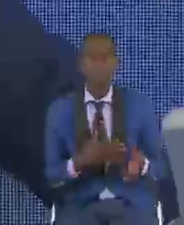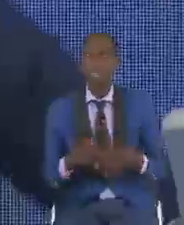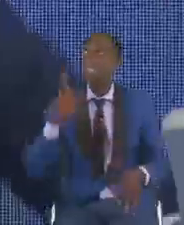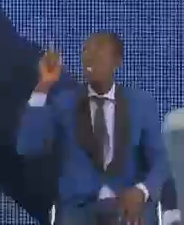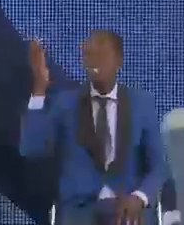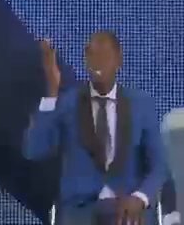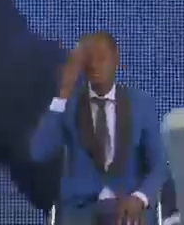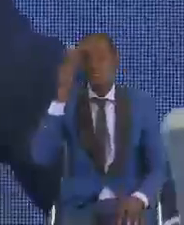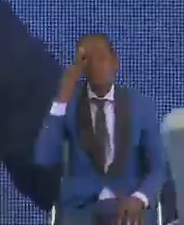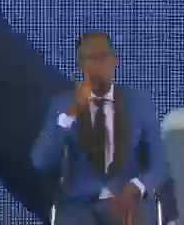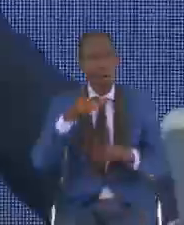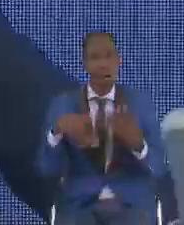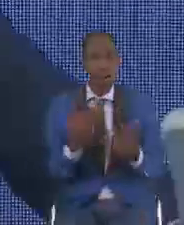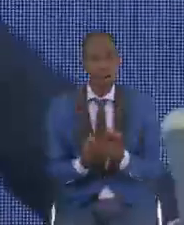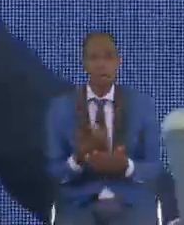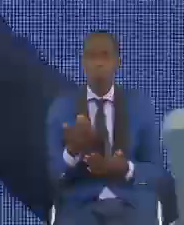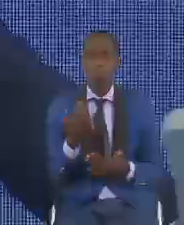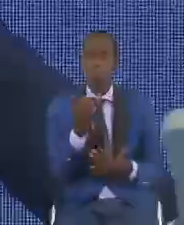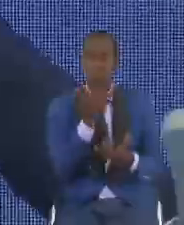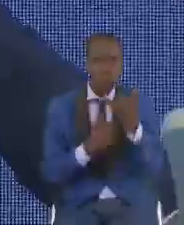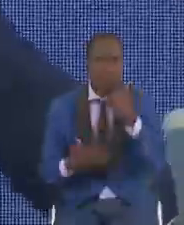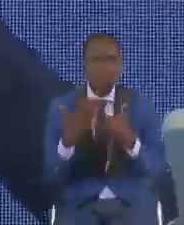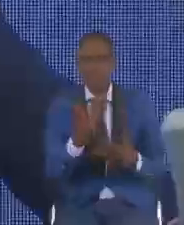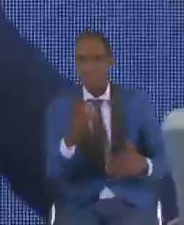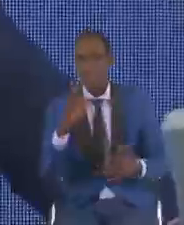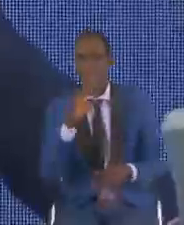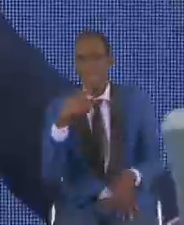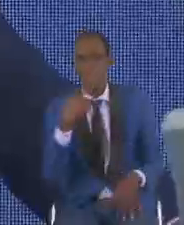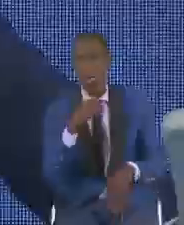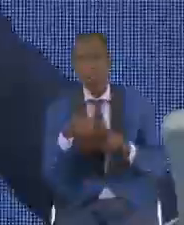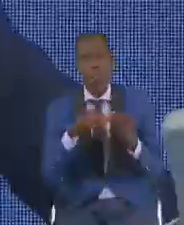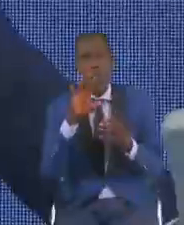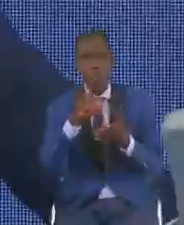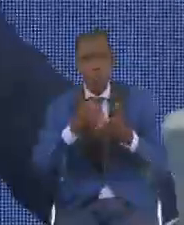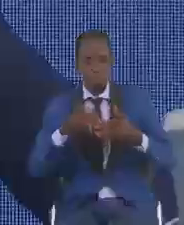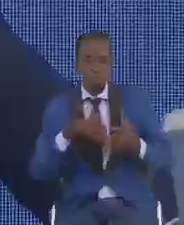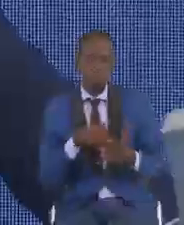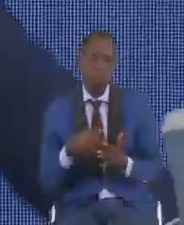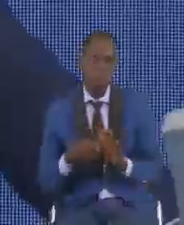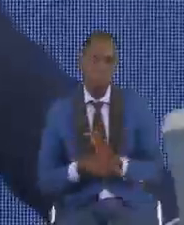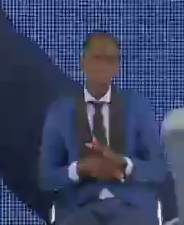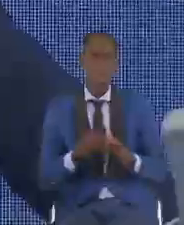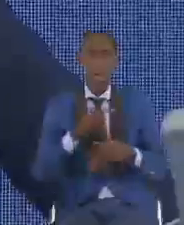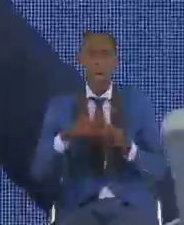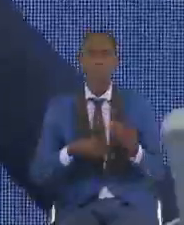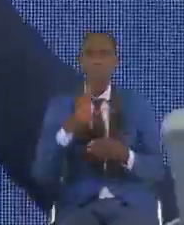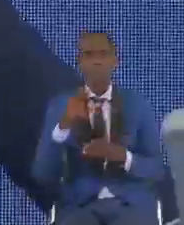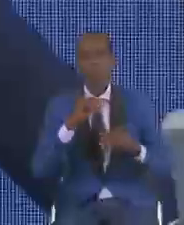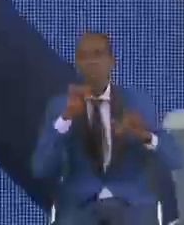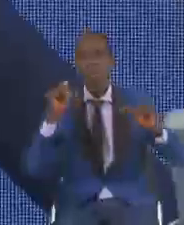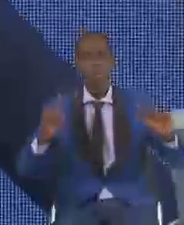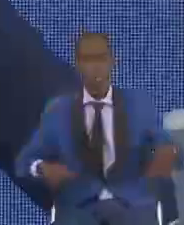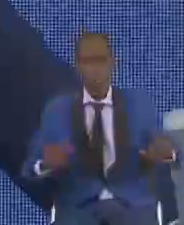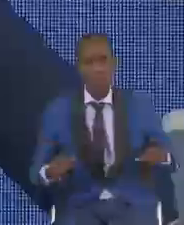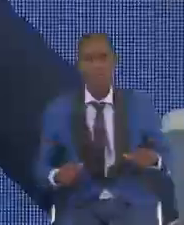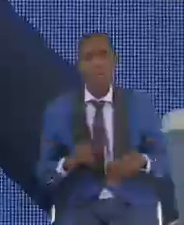knew all that you are telling him about your weakness, about your inability, about the fact that you